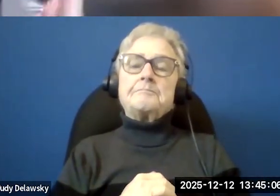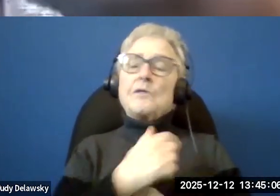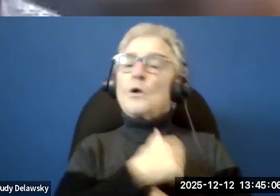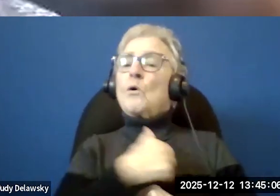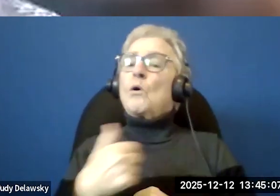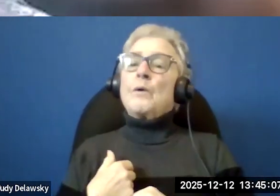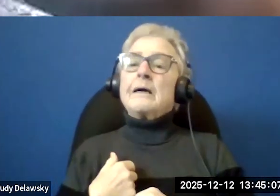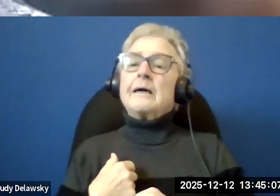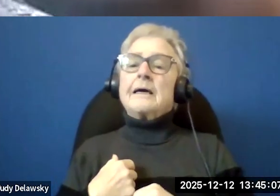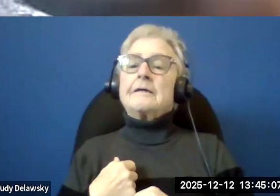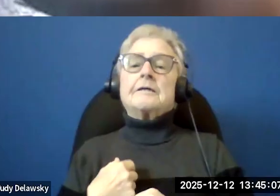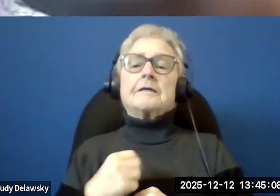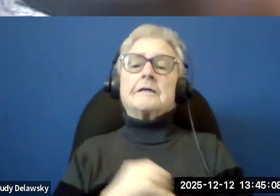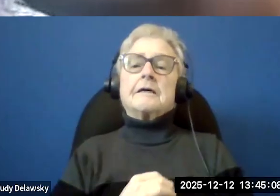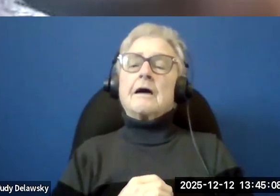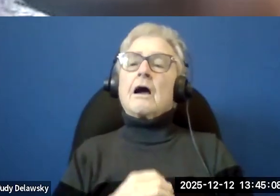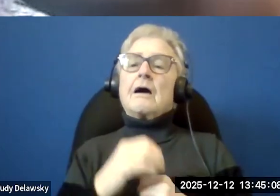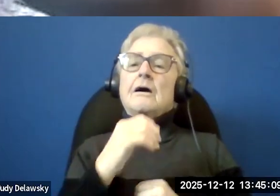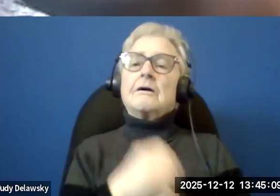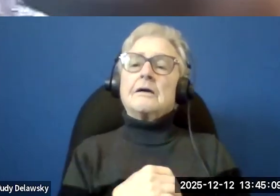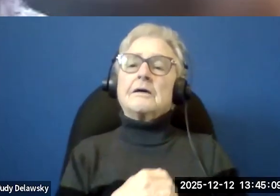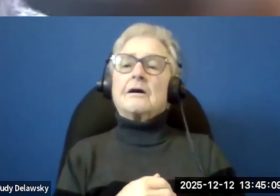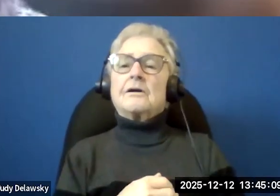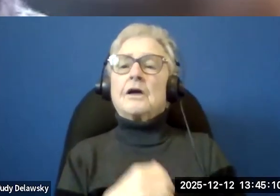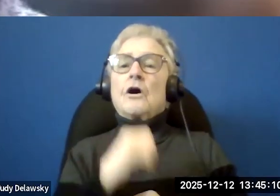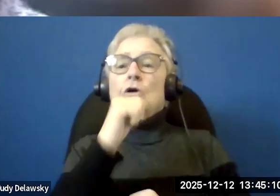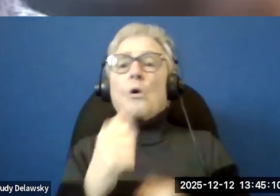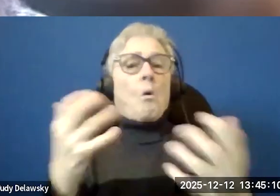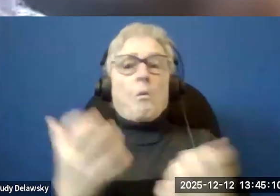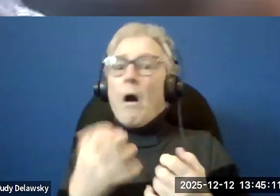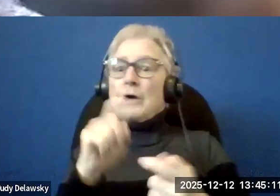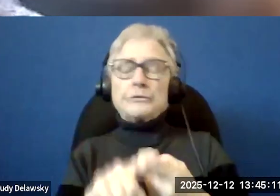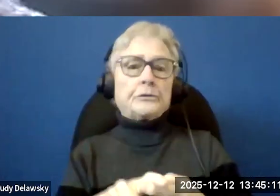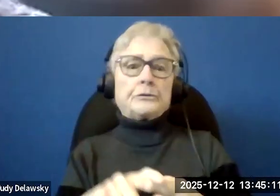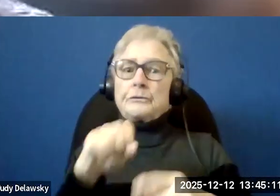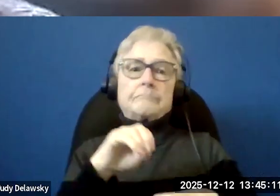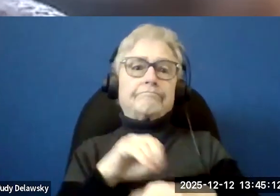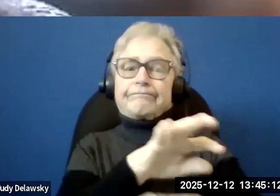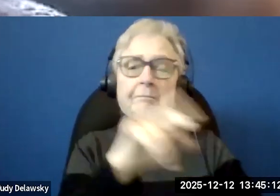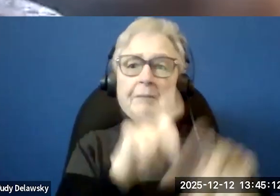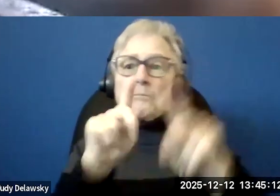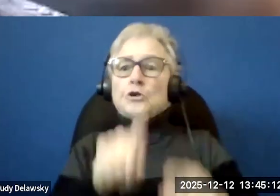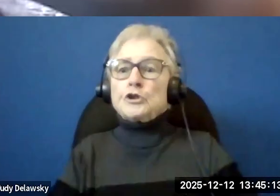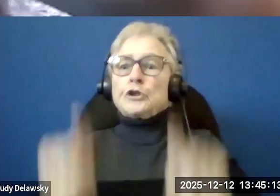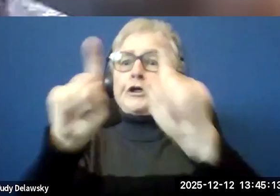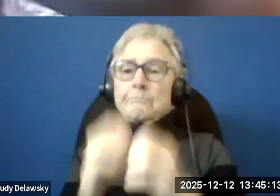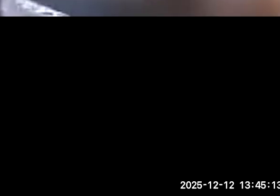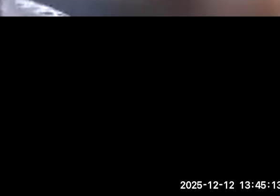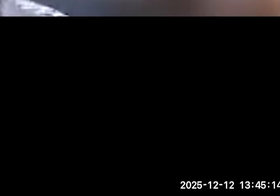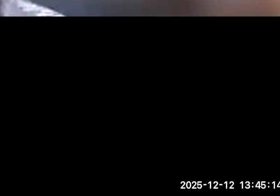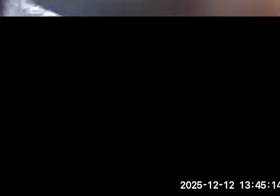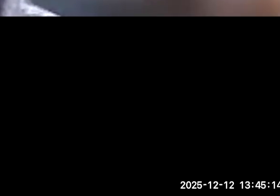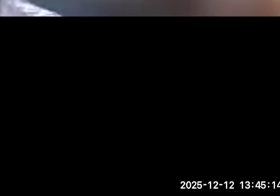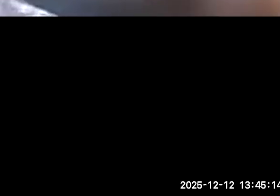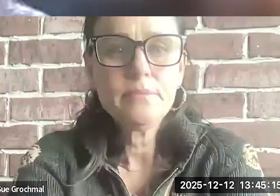impact people during a climate emergency. So we delayed the project. So that was phase one. We've